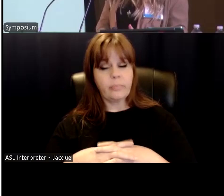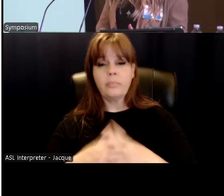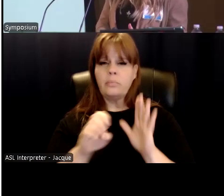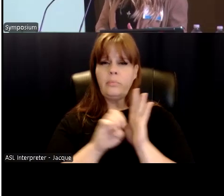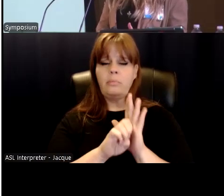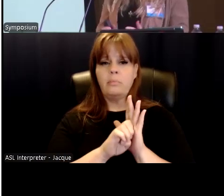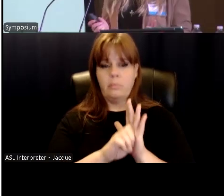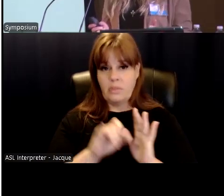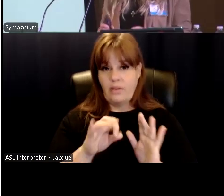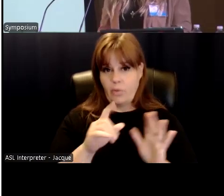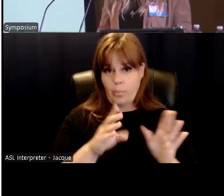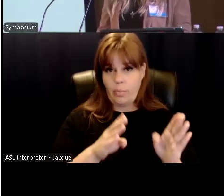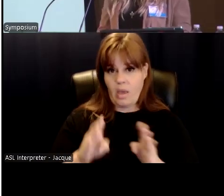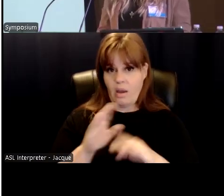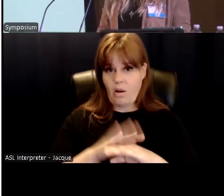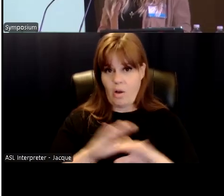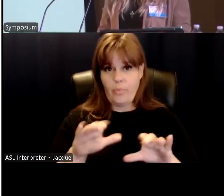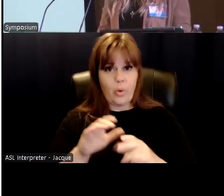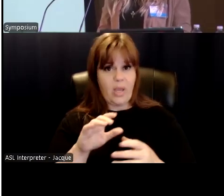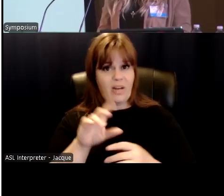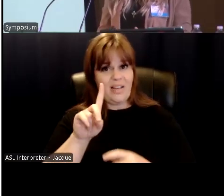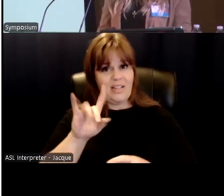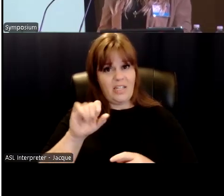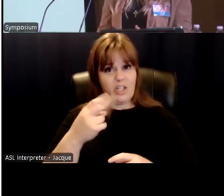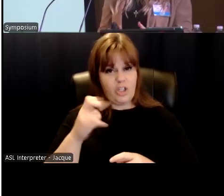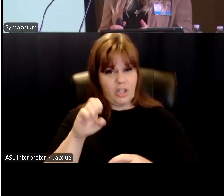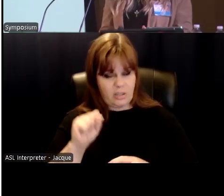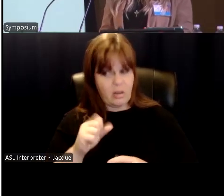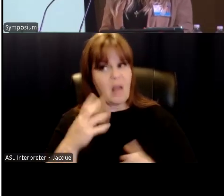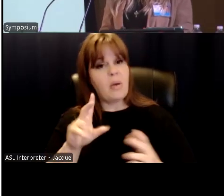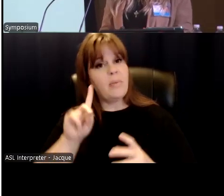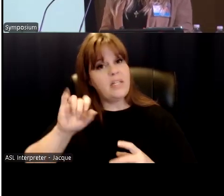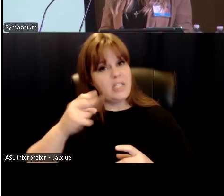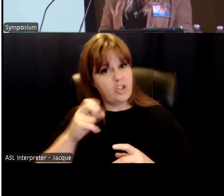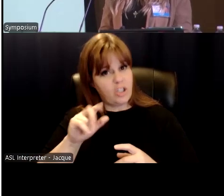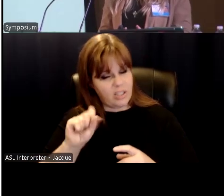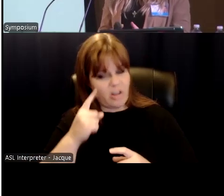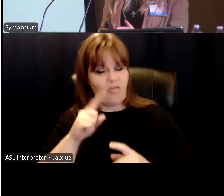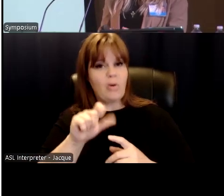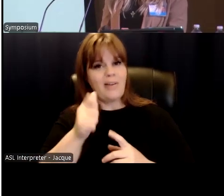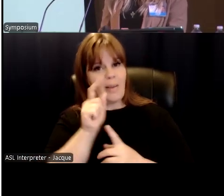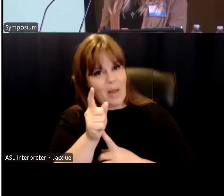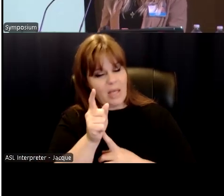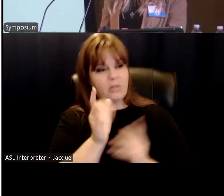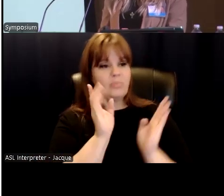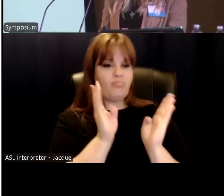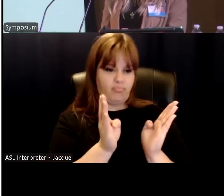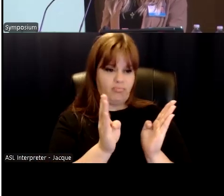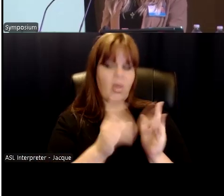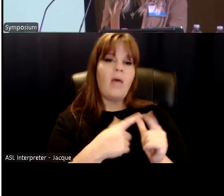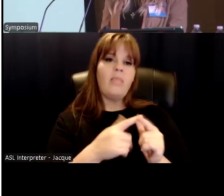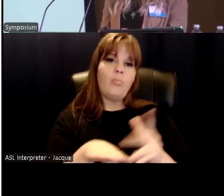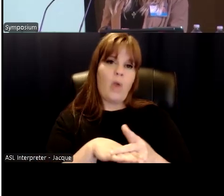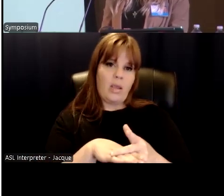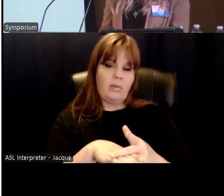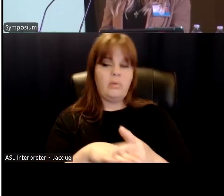this is if you plan on doing the dishes, you might do your dishes for 10-minute increments and then take a 10-minute break in